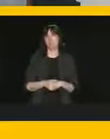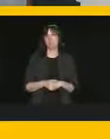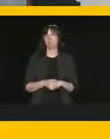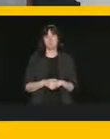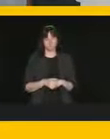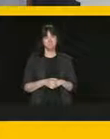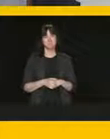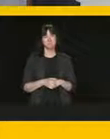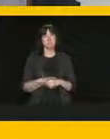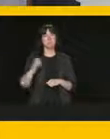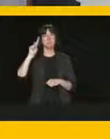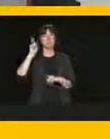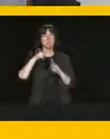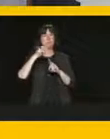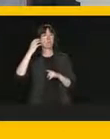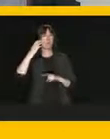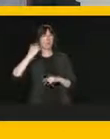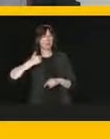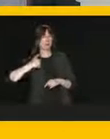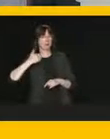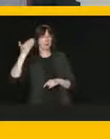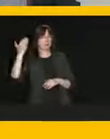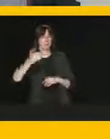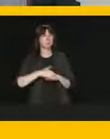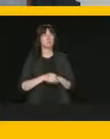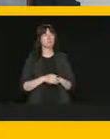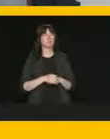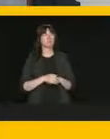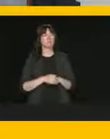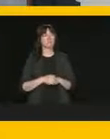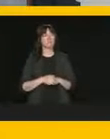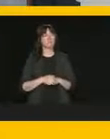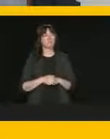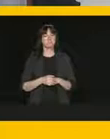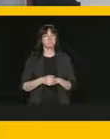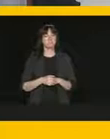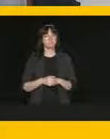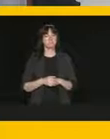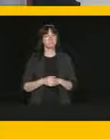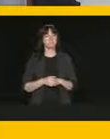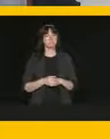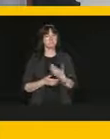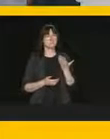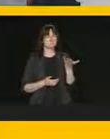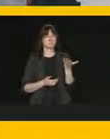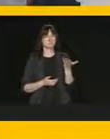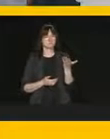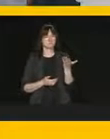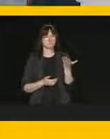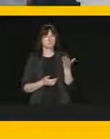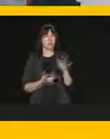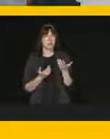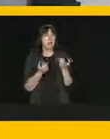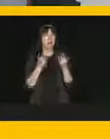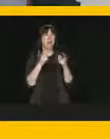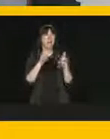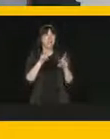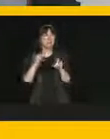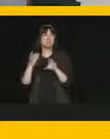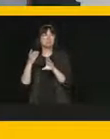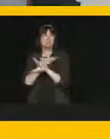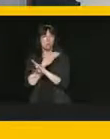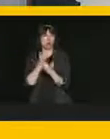Radio-Canada, a specific question. How many tests will it take before we can reopen the economy? You've